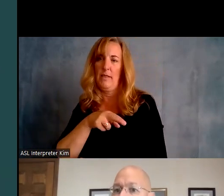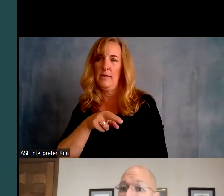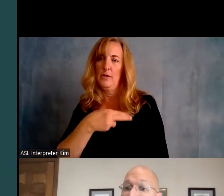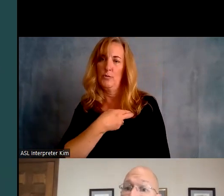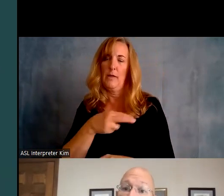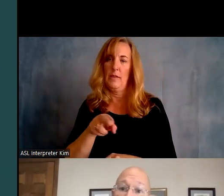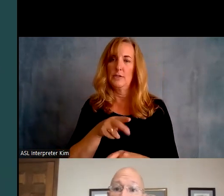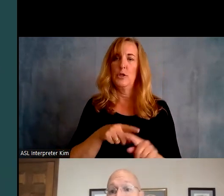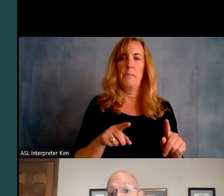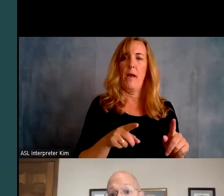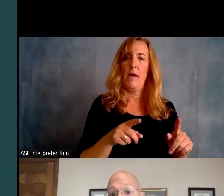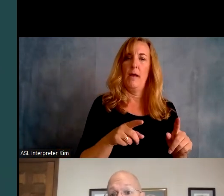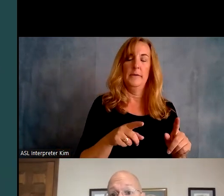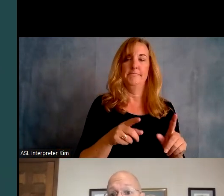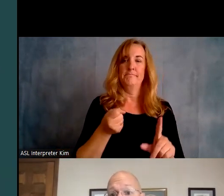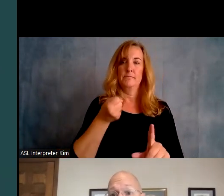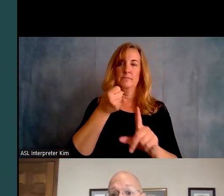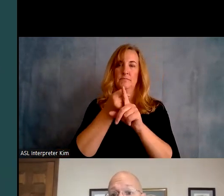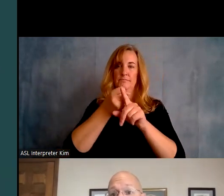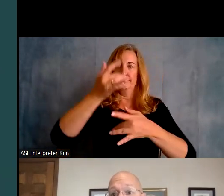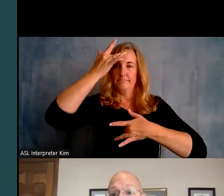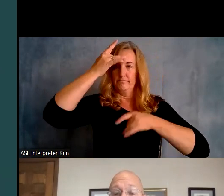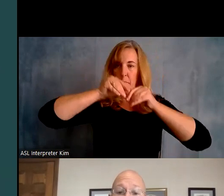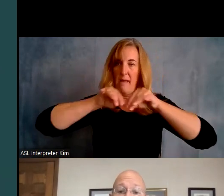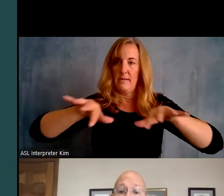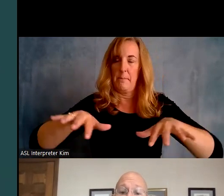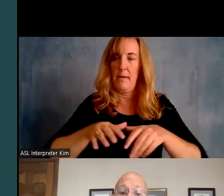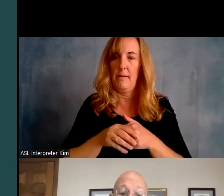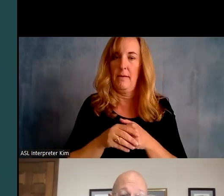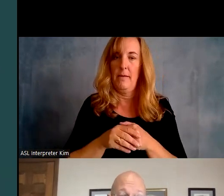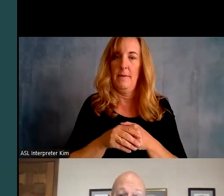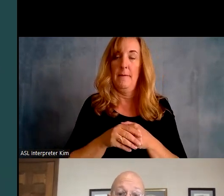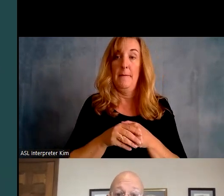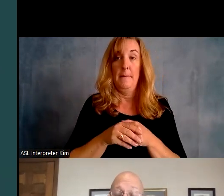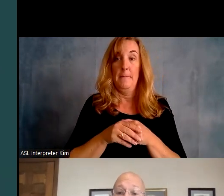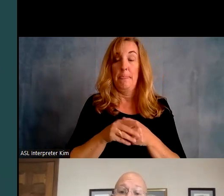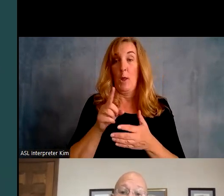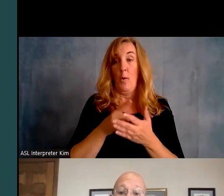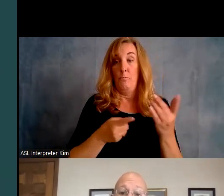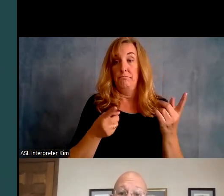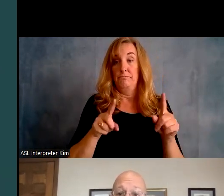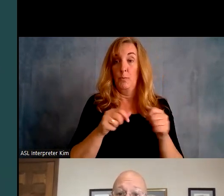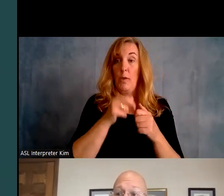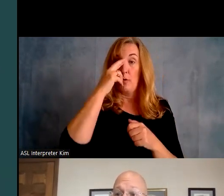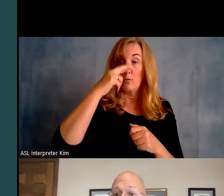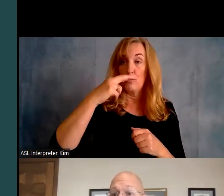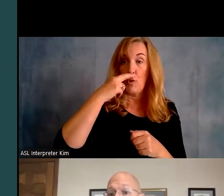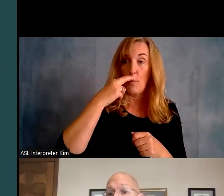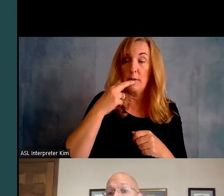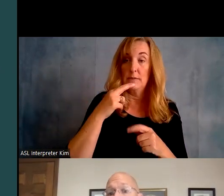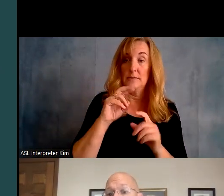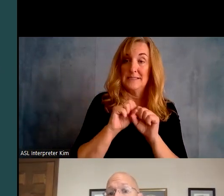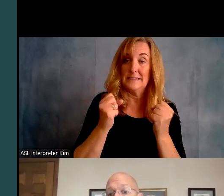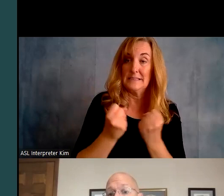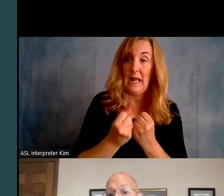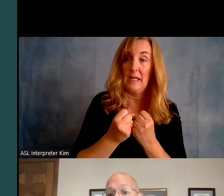he was hit by a pandemic. And the way that Roman society dealt with ill people is pushing them out